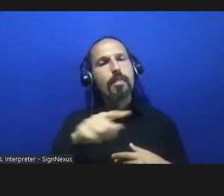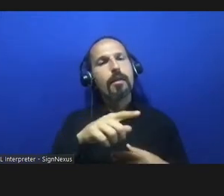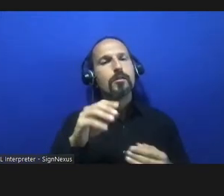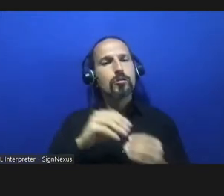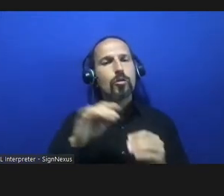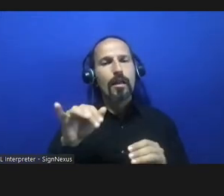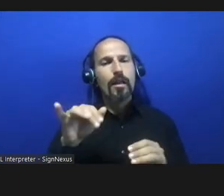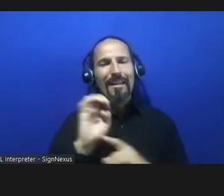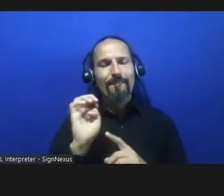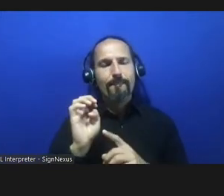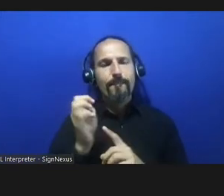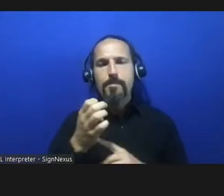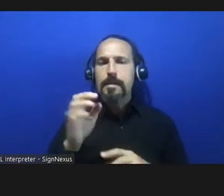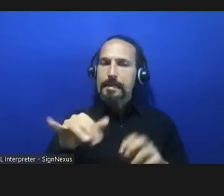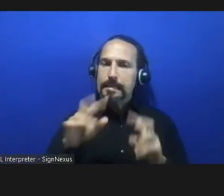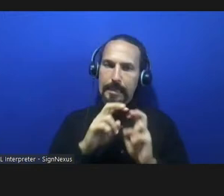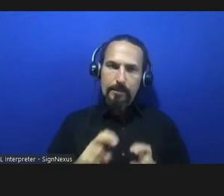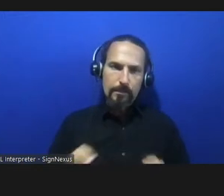assessment